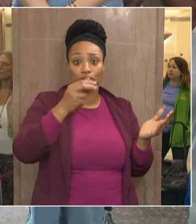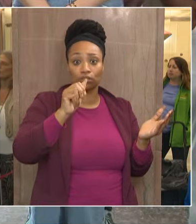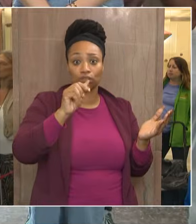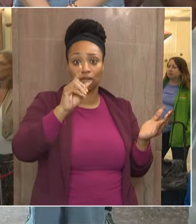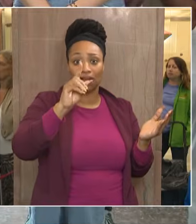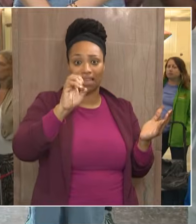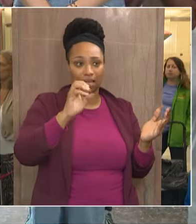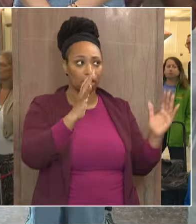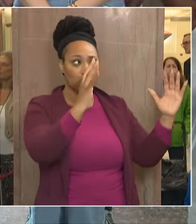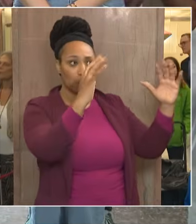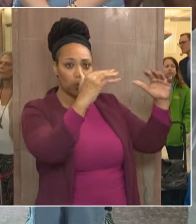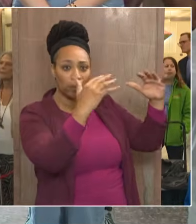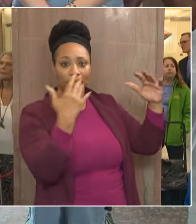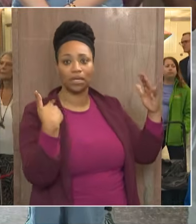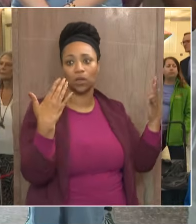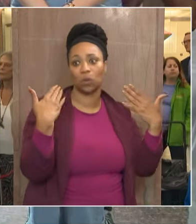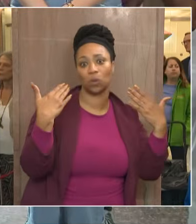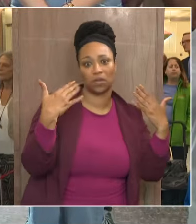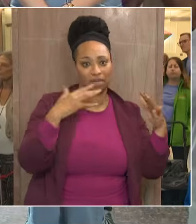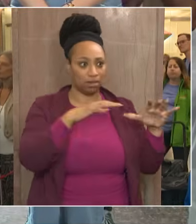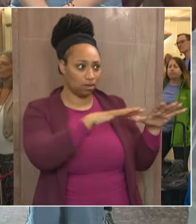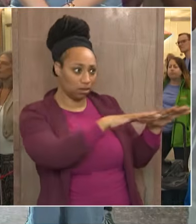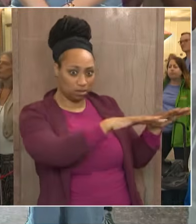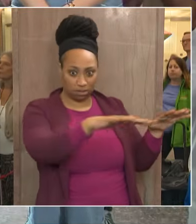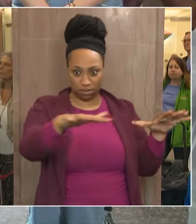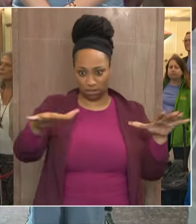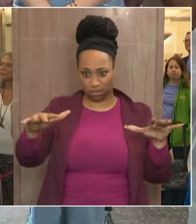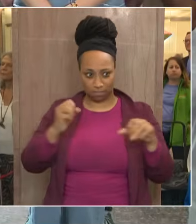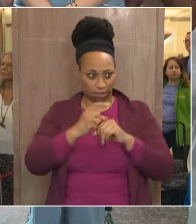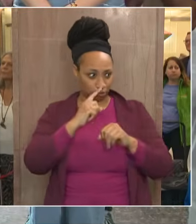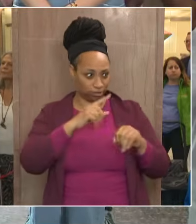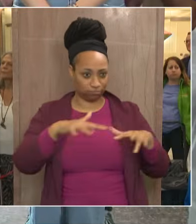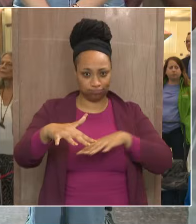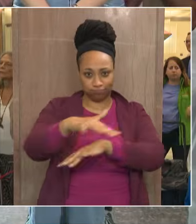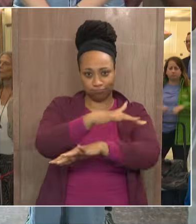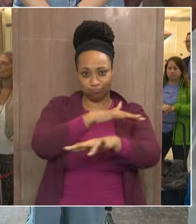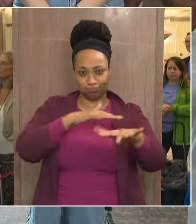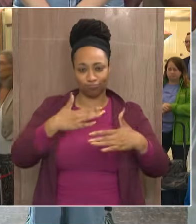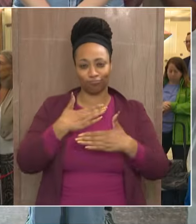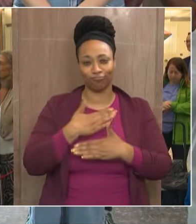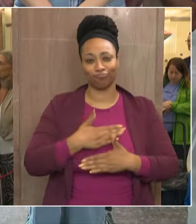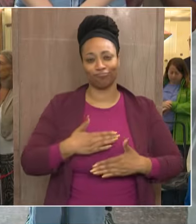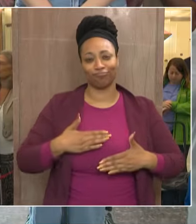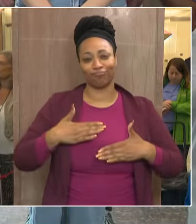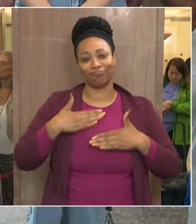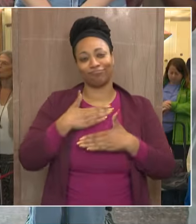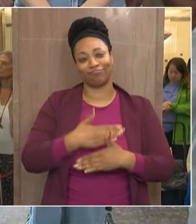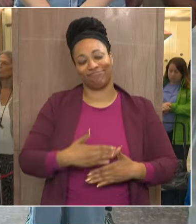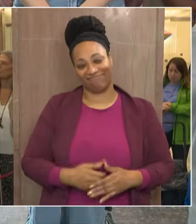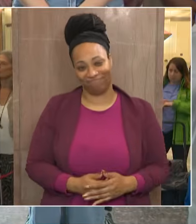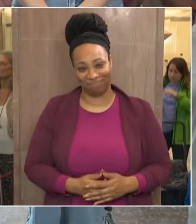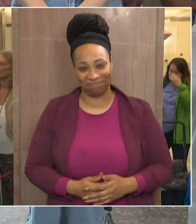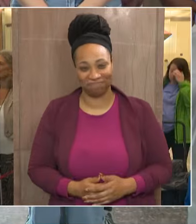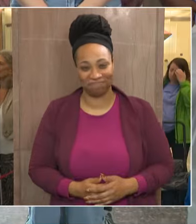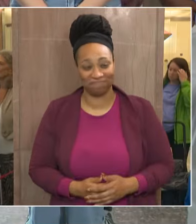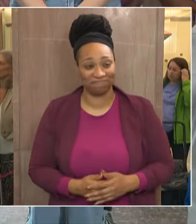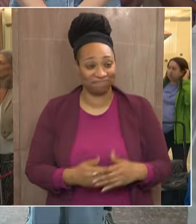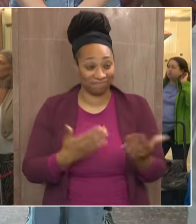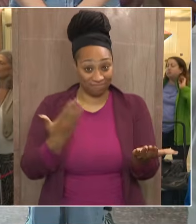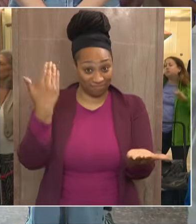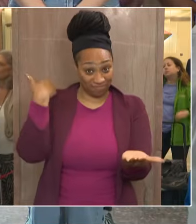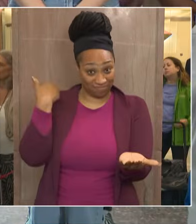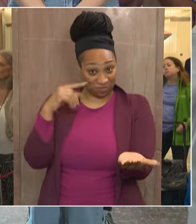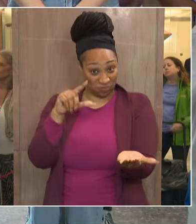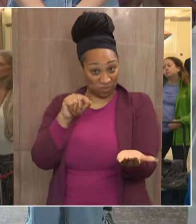on the weekends. So since launching Streets for People in 2022, we have supported more